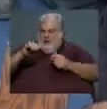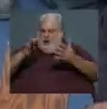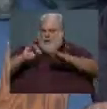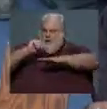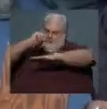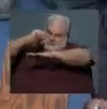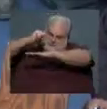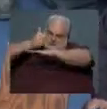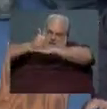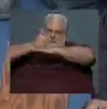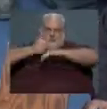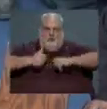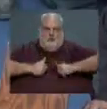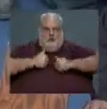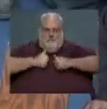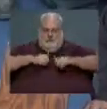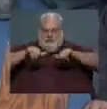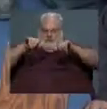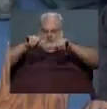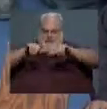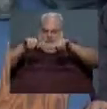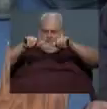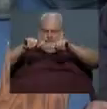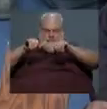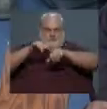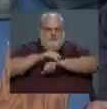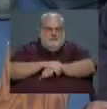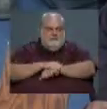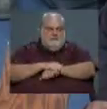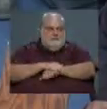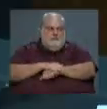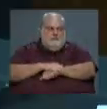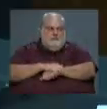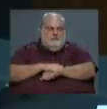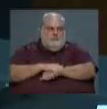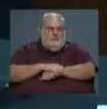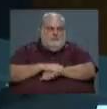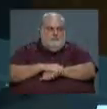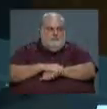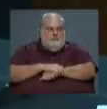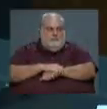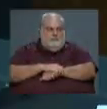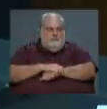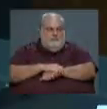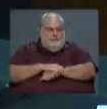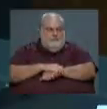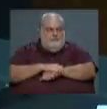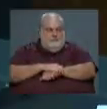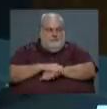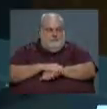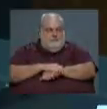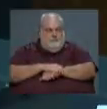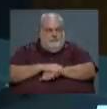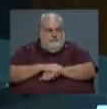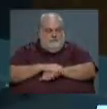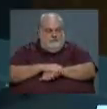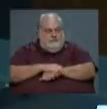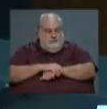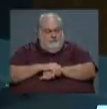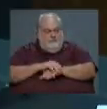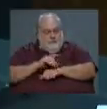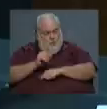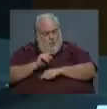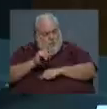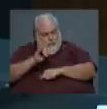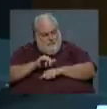locations, so they would be in the same locations. Okay, where do you know where in West Little Rock or what location? Is it out in